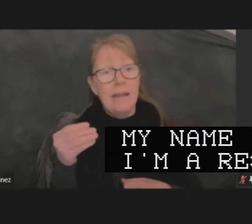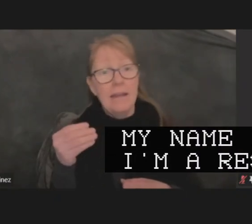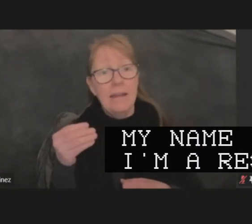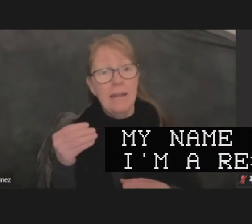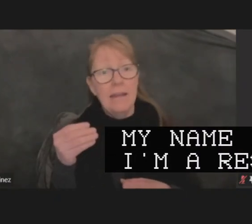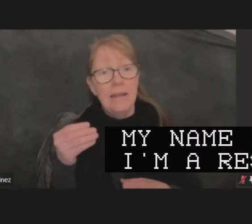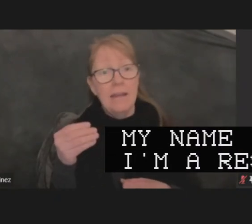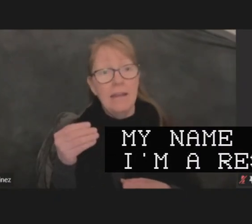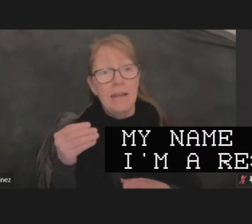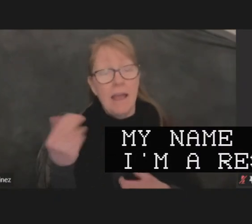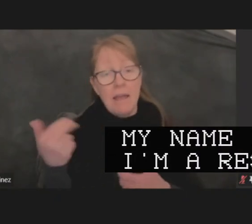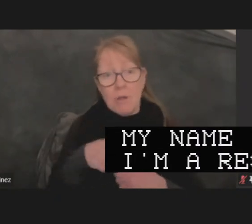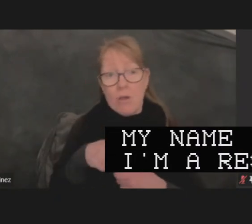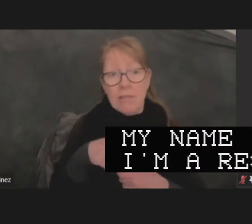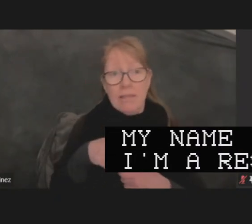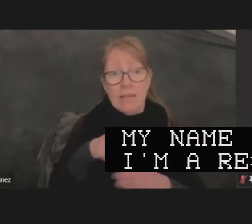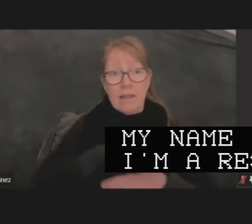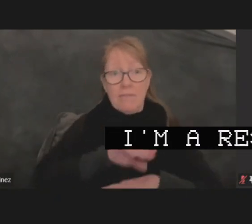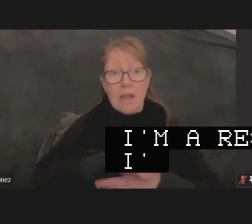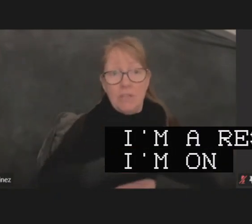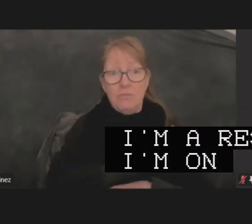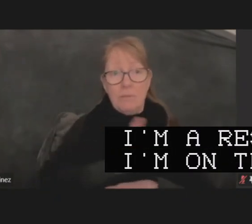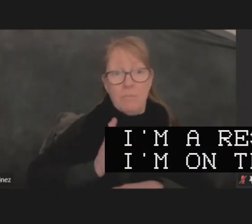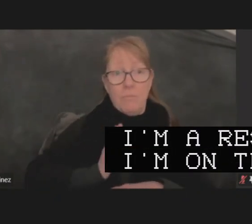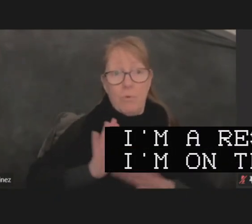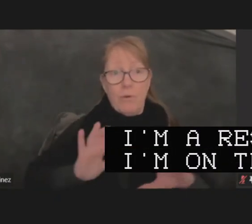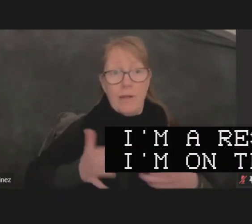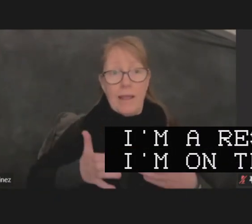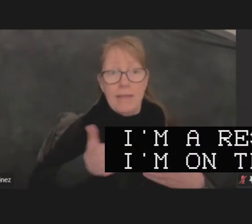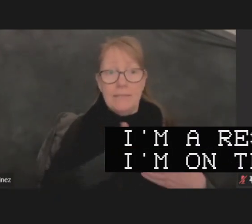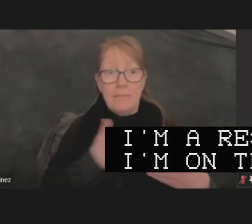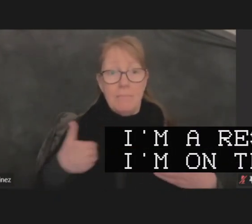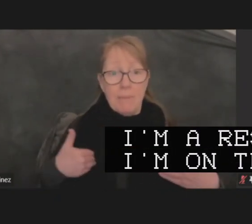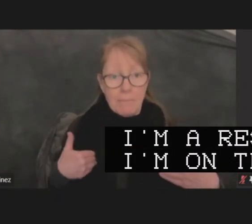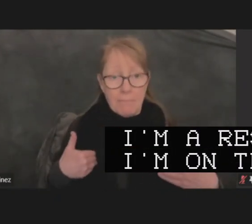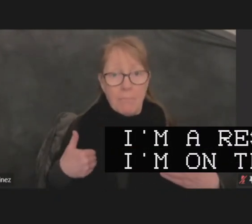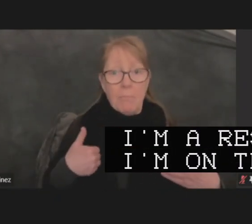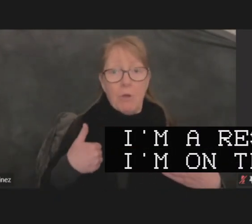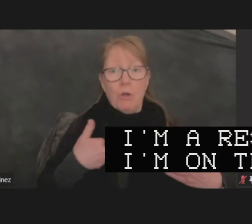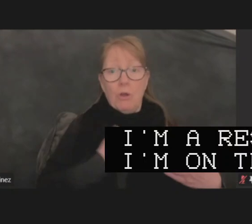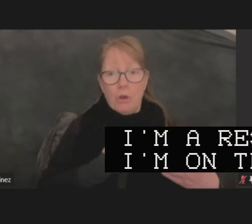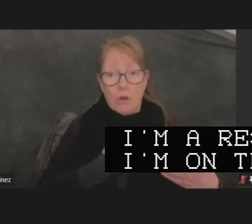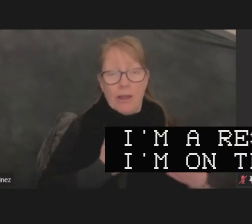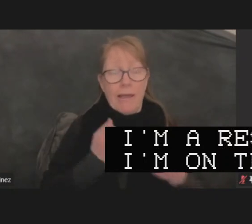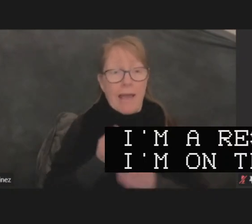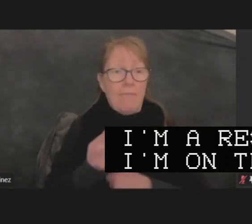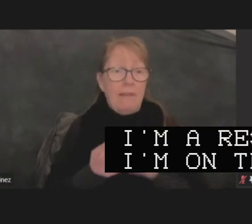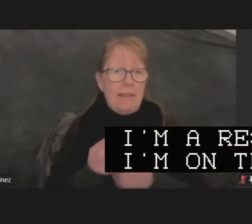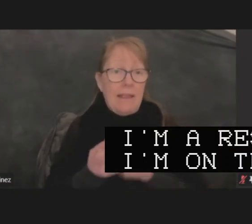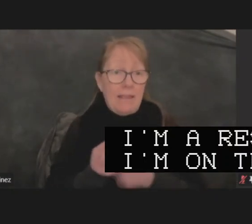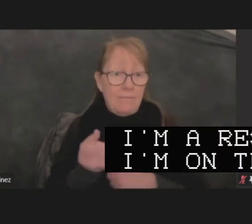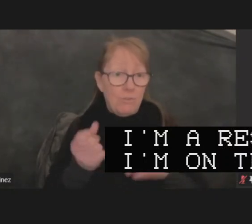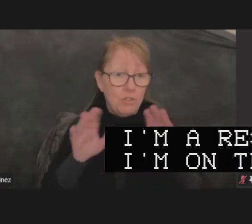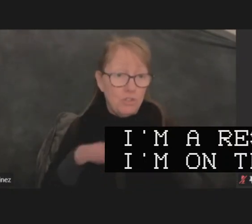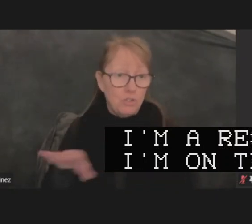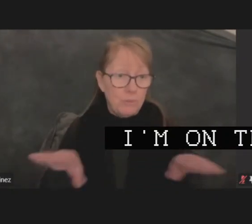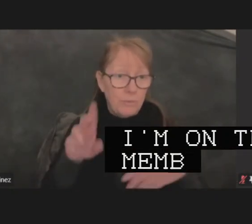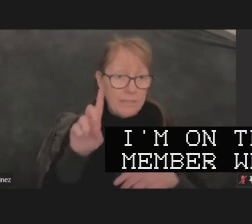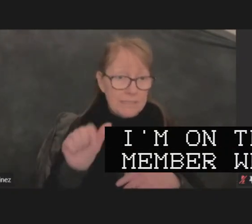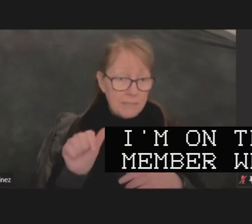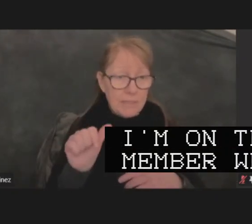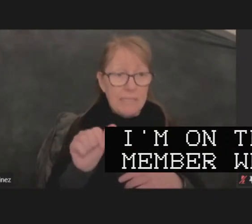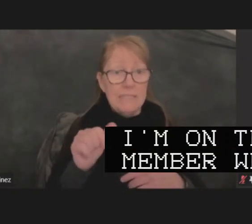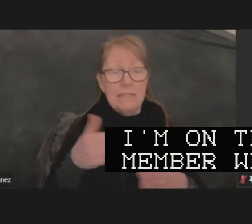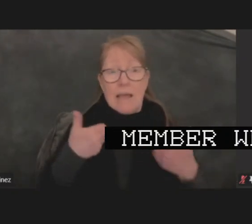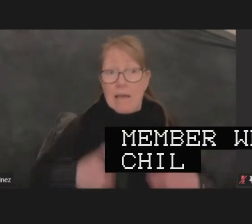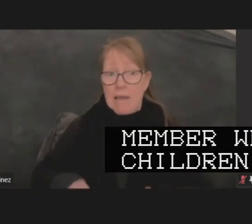advisory board as a member who advocates for children with disabilities. I am a